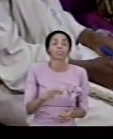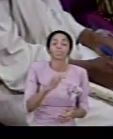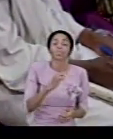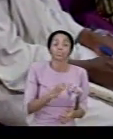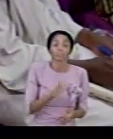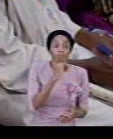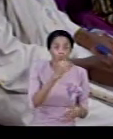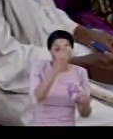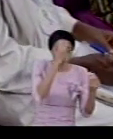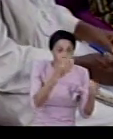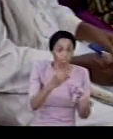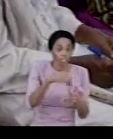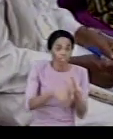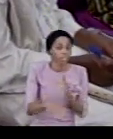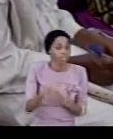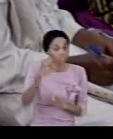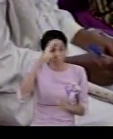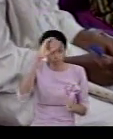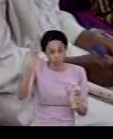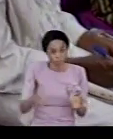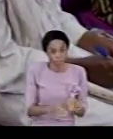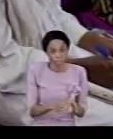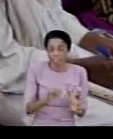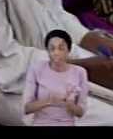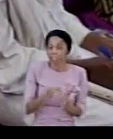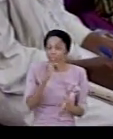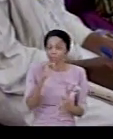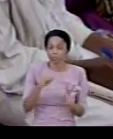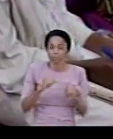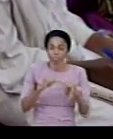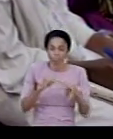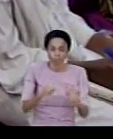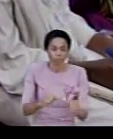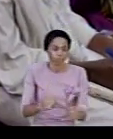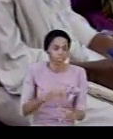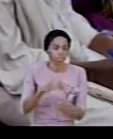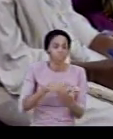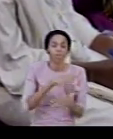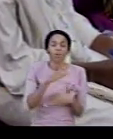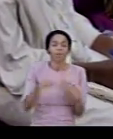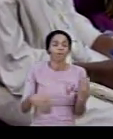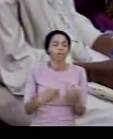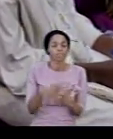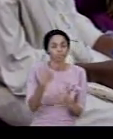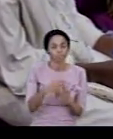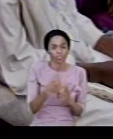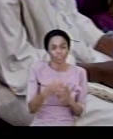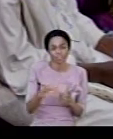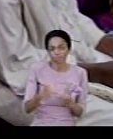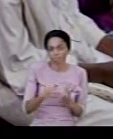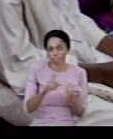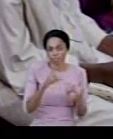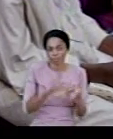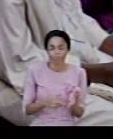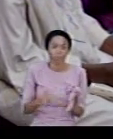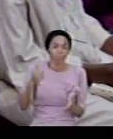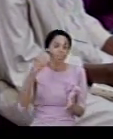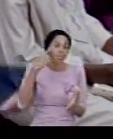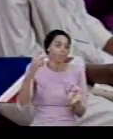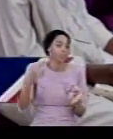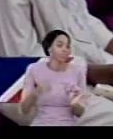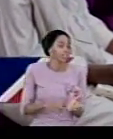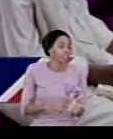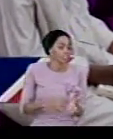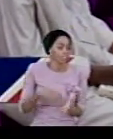covenant that did not continue in all the words of the law. The recognition of the